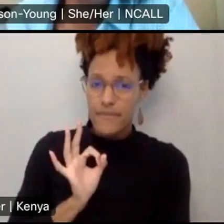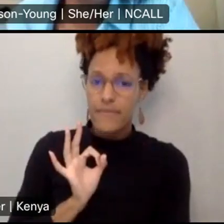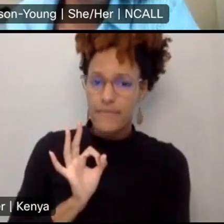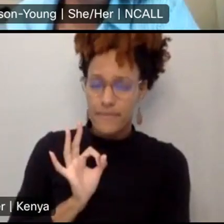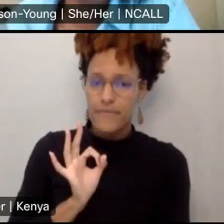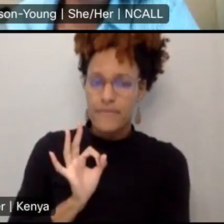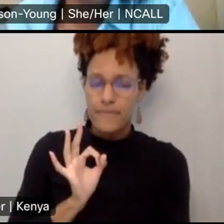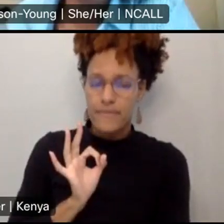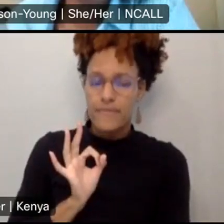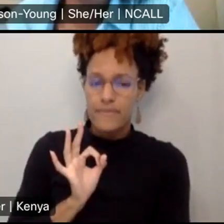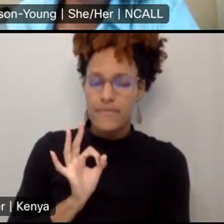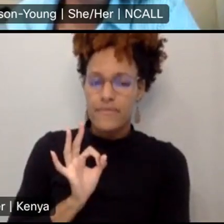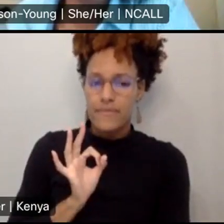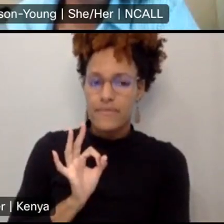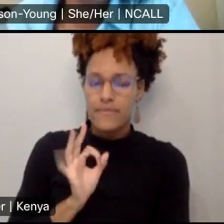And